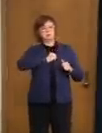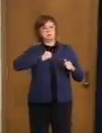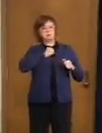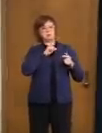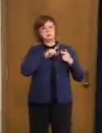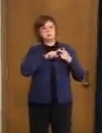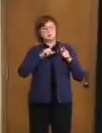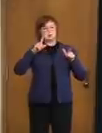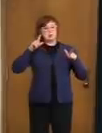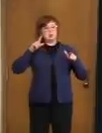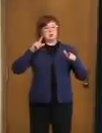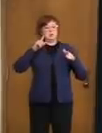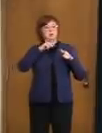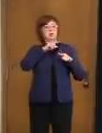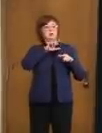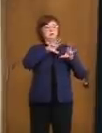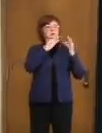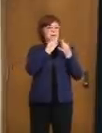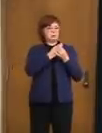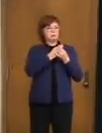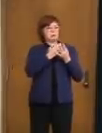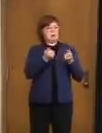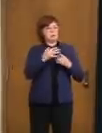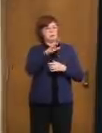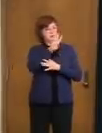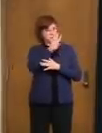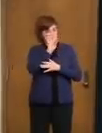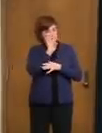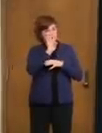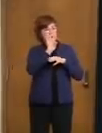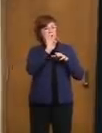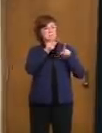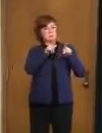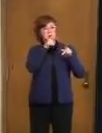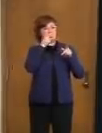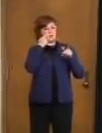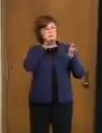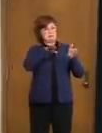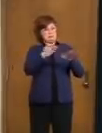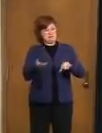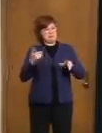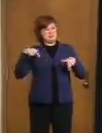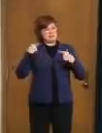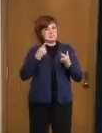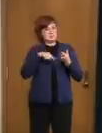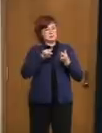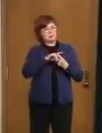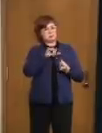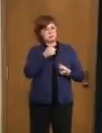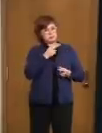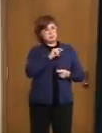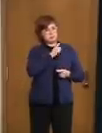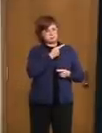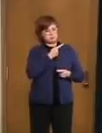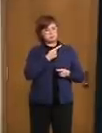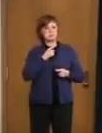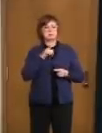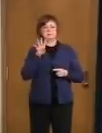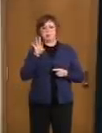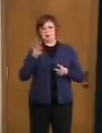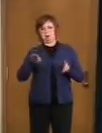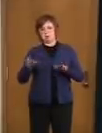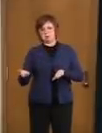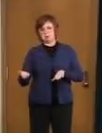January 1st, 49 Saskatchewan residents who have passed away. And this number is far too high, and it is a direct result of our high